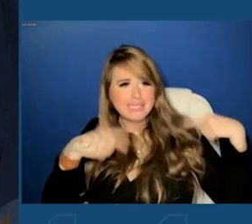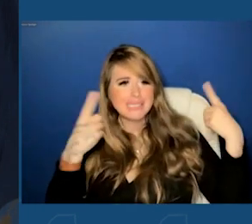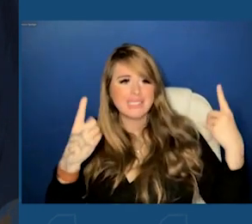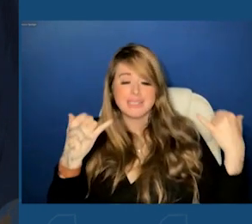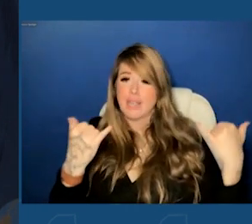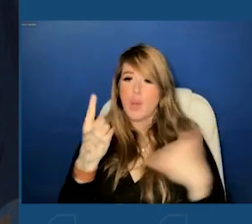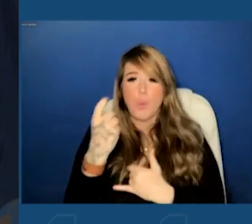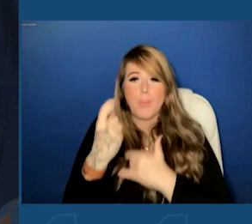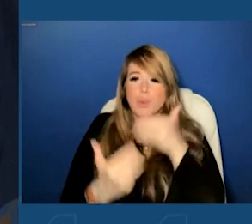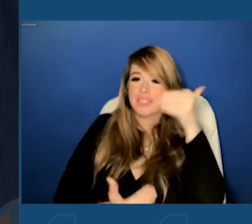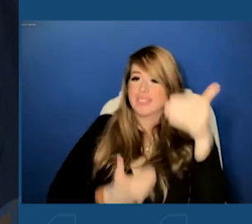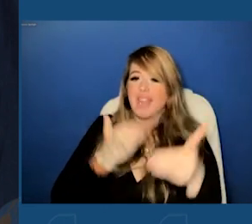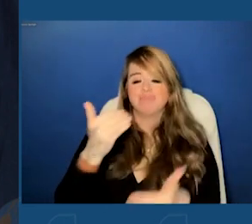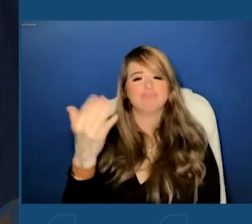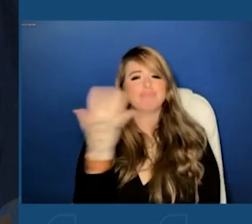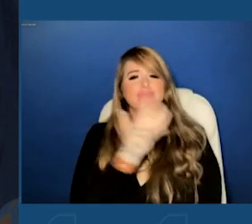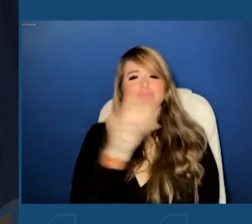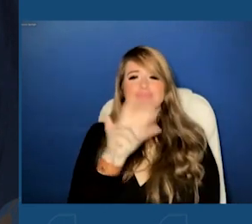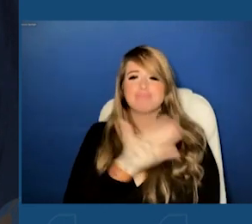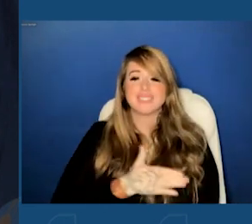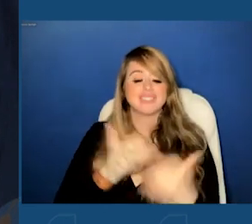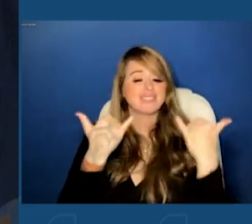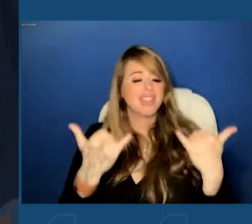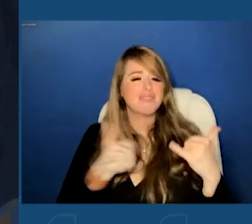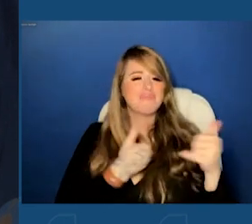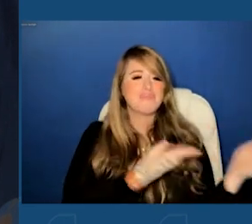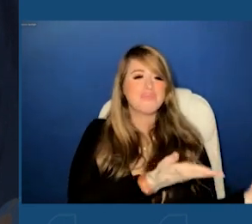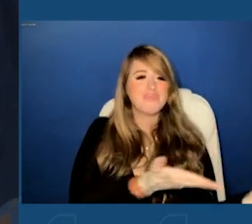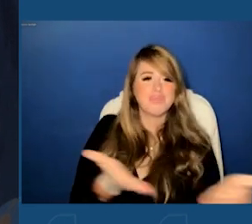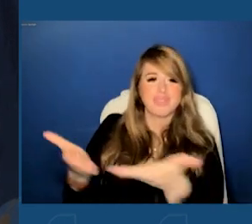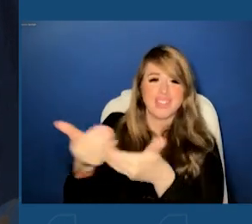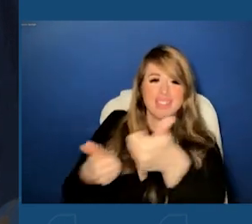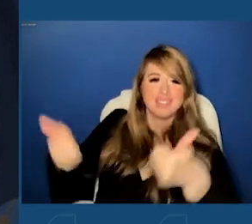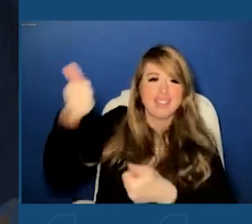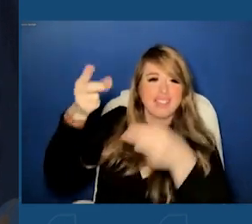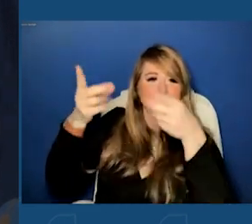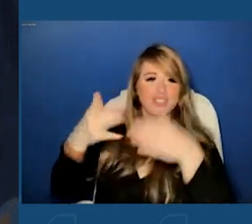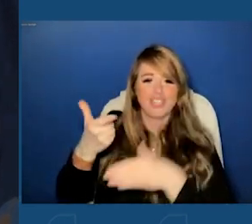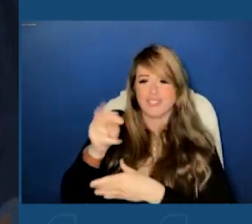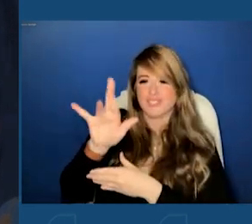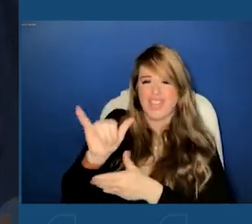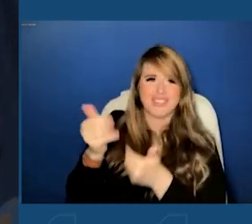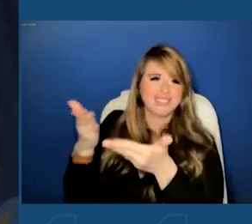that journey. So please, let me introduce to all of you the Executive Director, Gary Siddell.